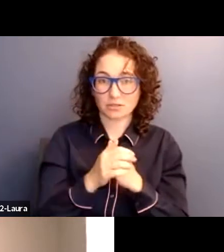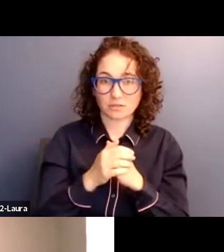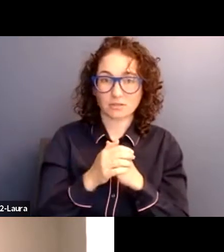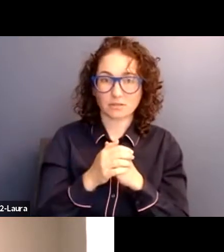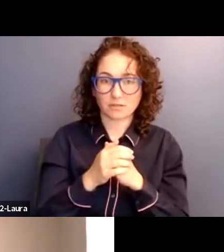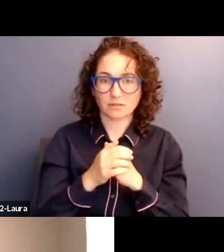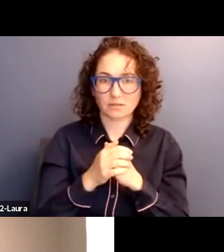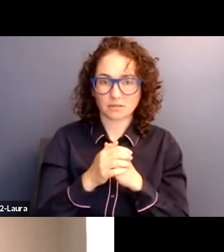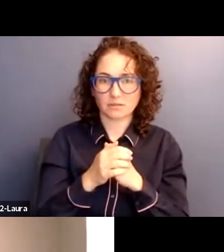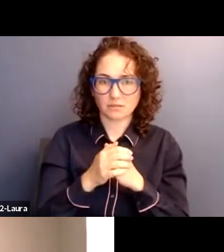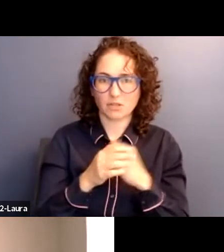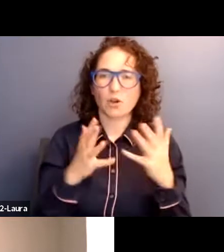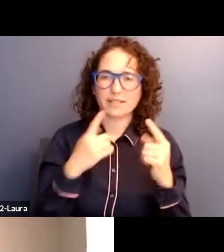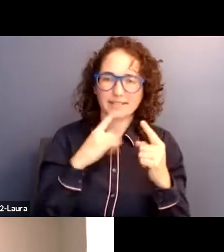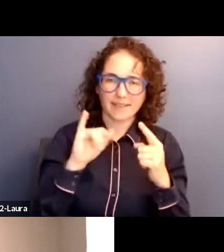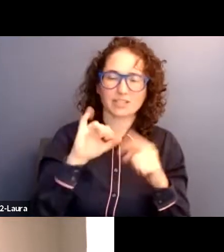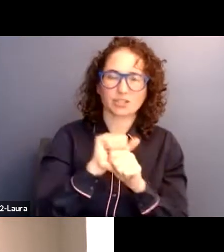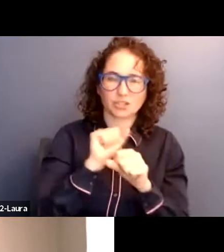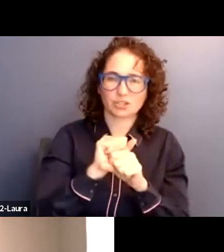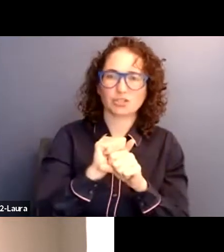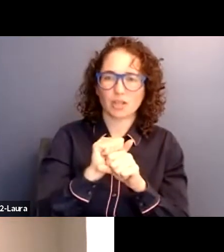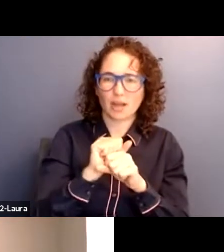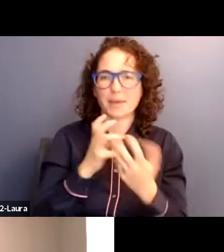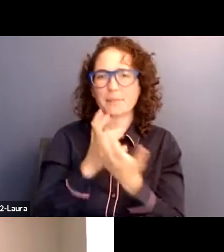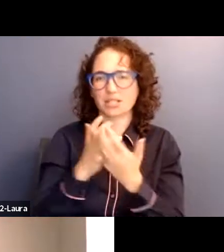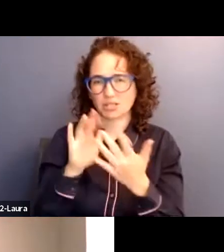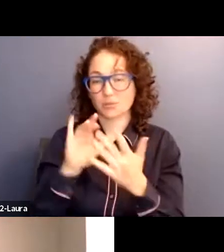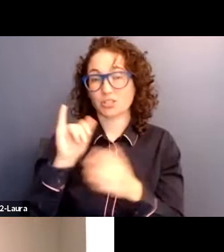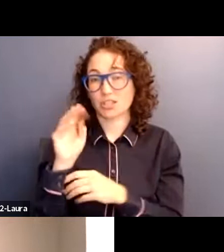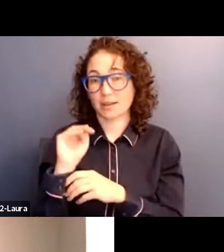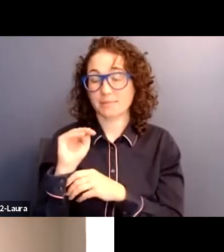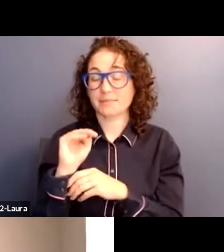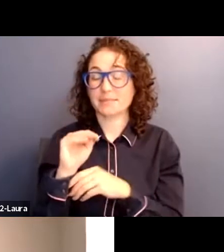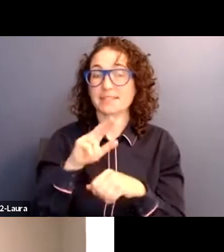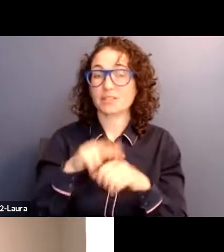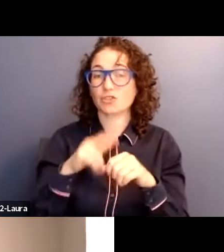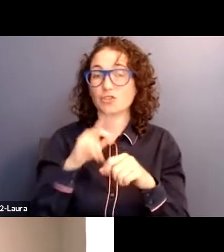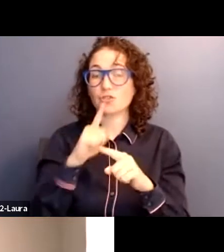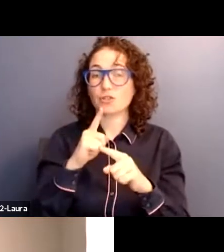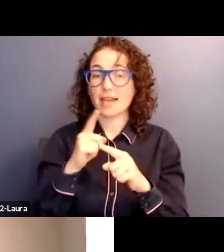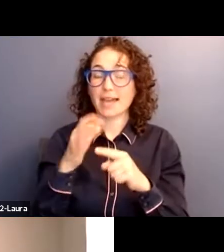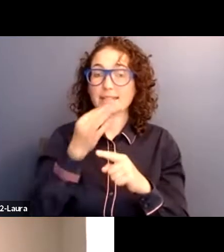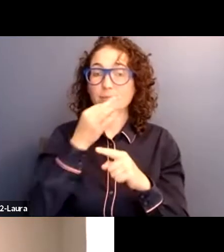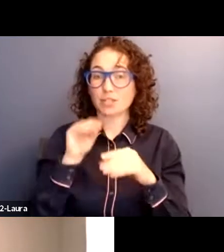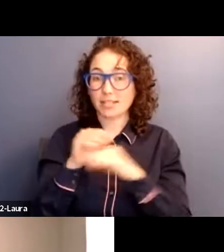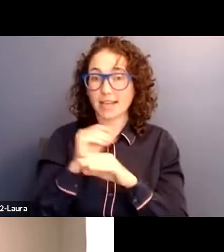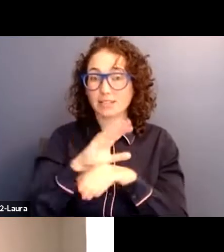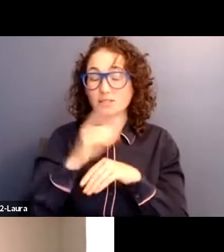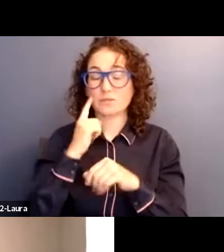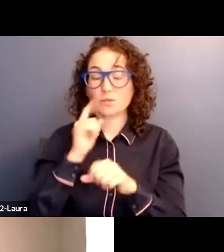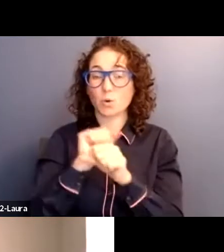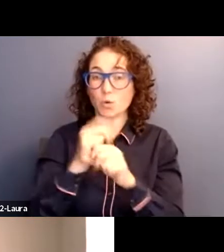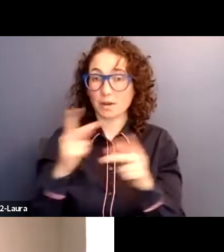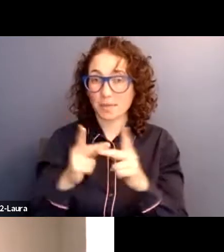the Job Accommodation Network, JAN, the leading national source of expert guidance on workplace accommodation